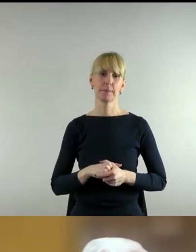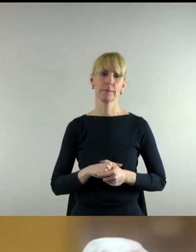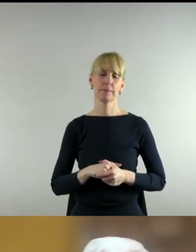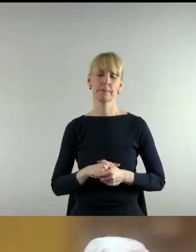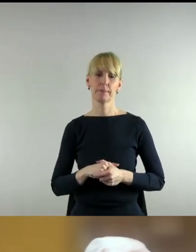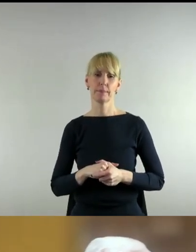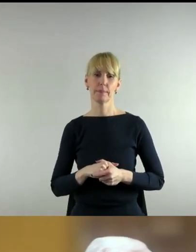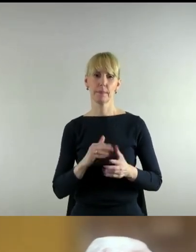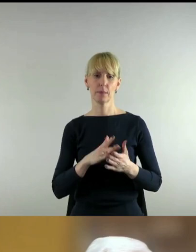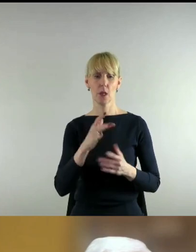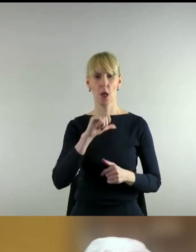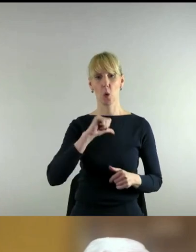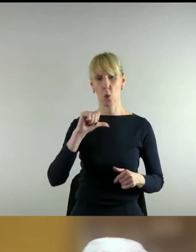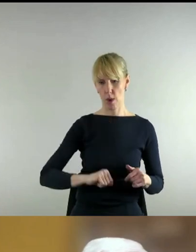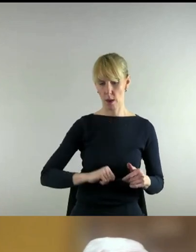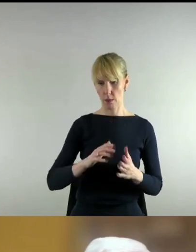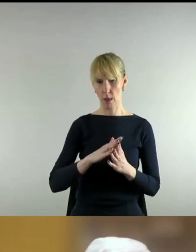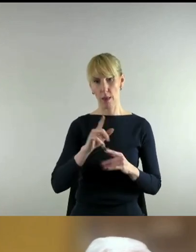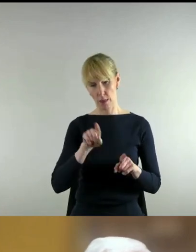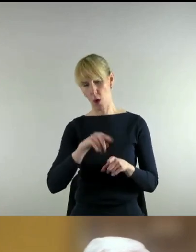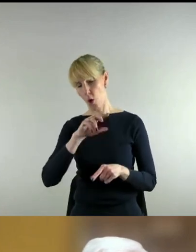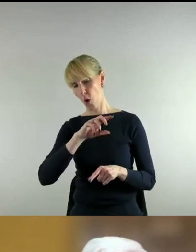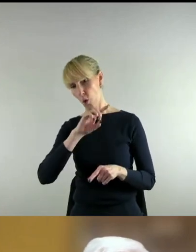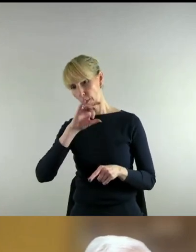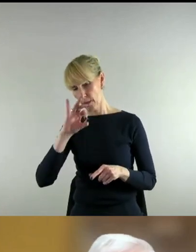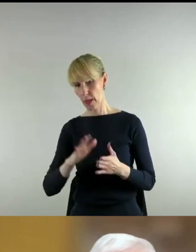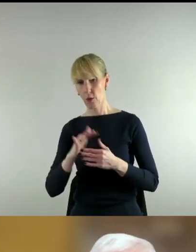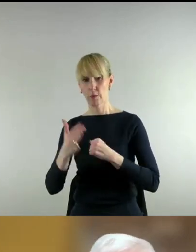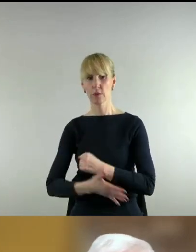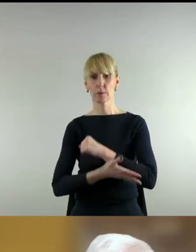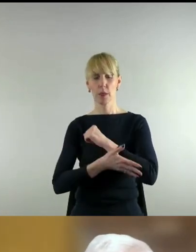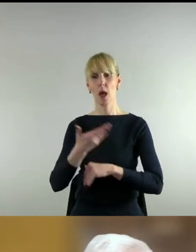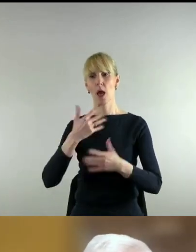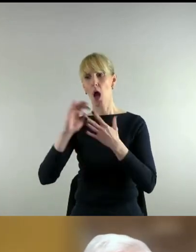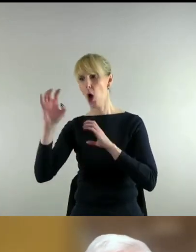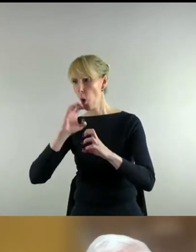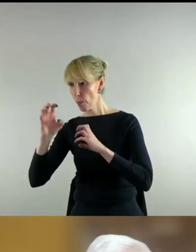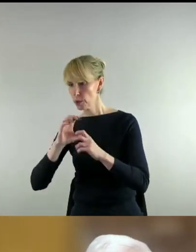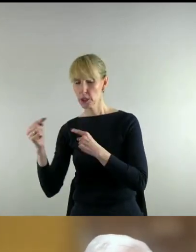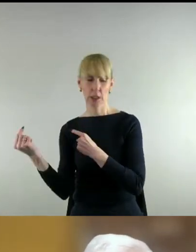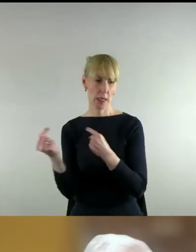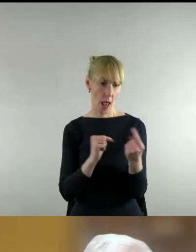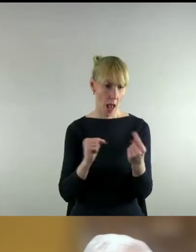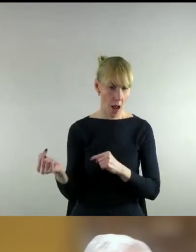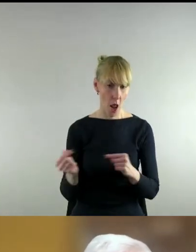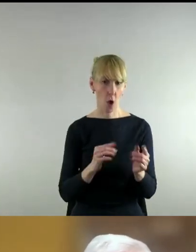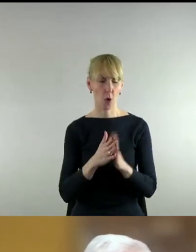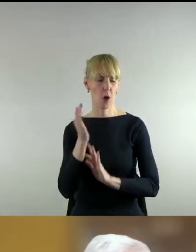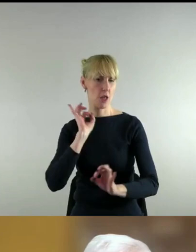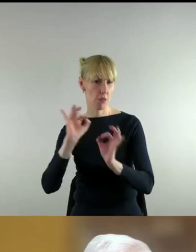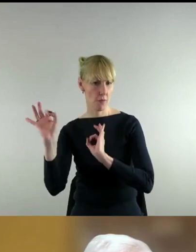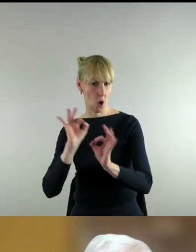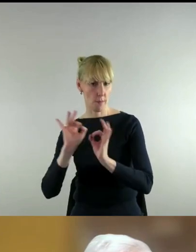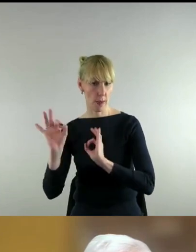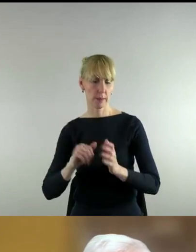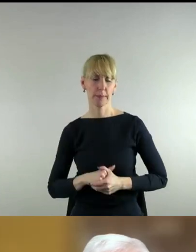levels and local issues, like the governor, for example, who supports the municipalities, who shares